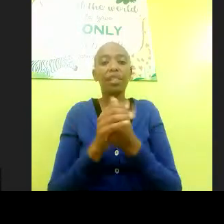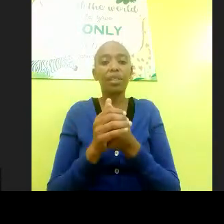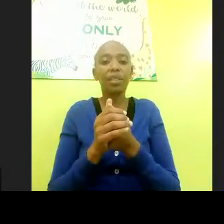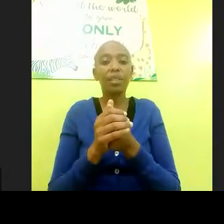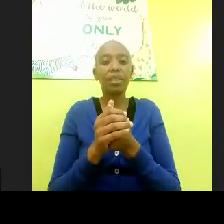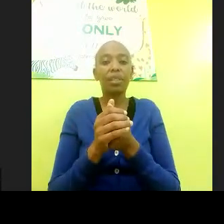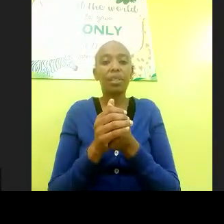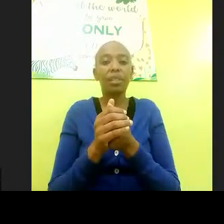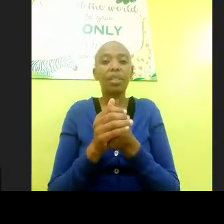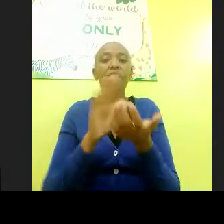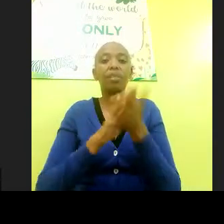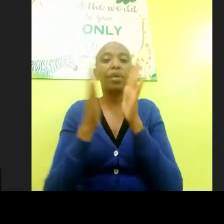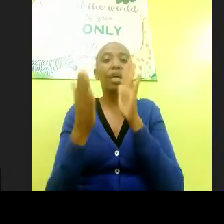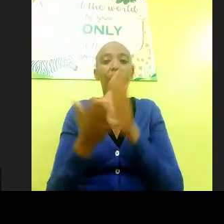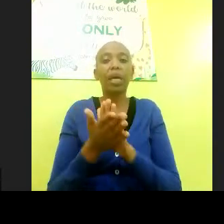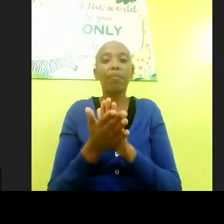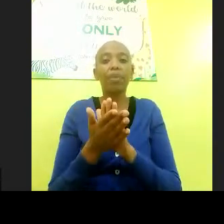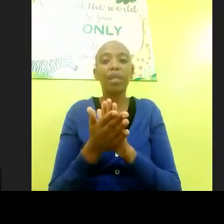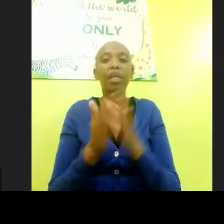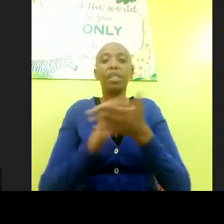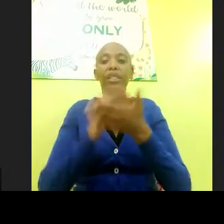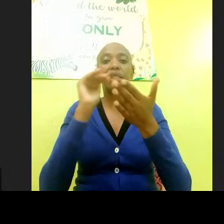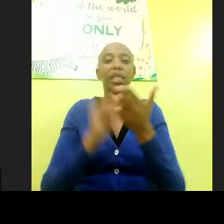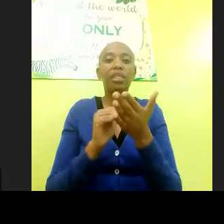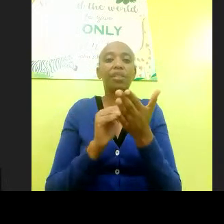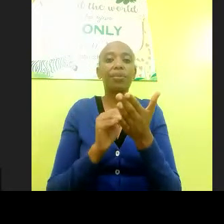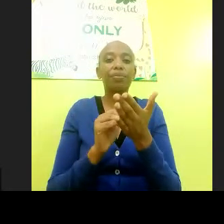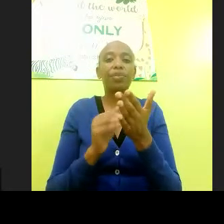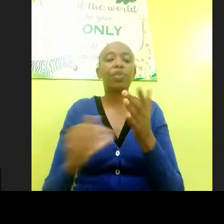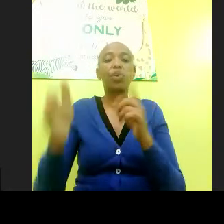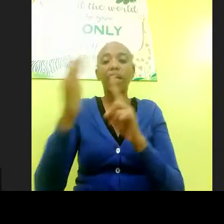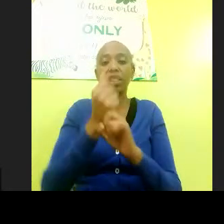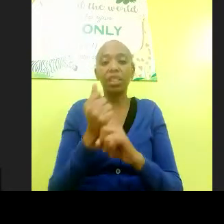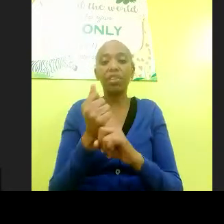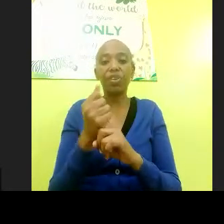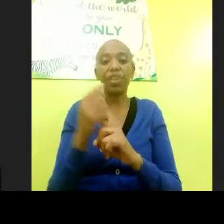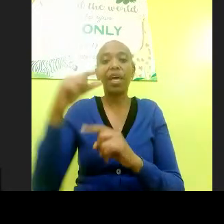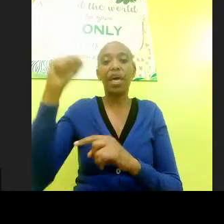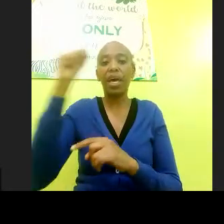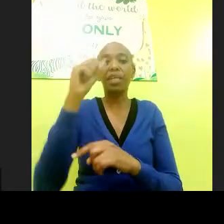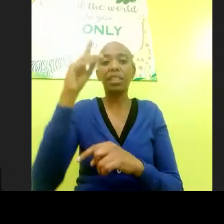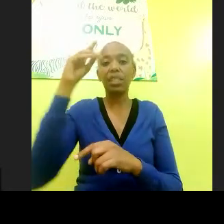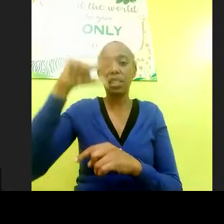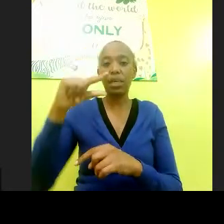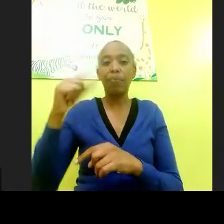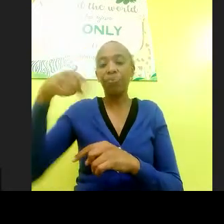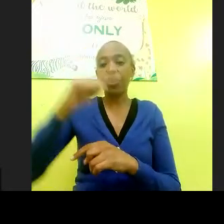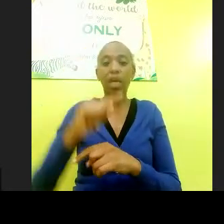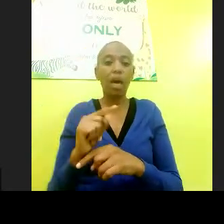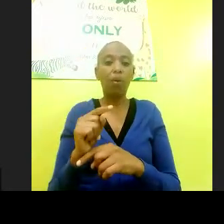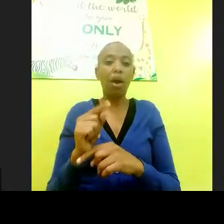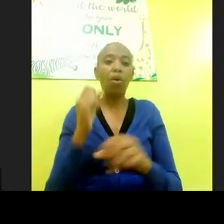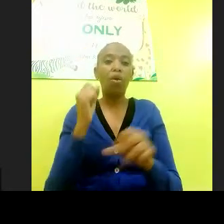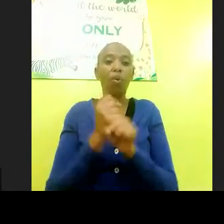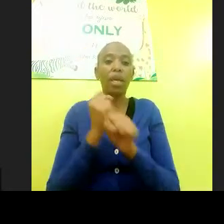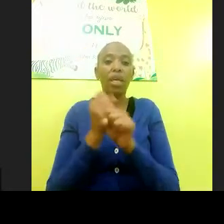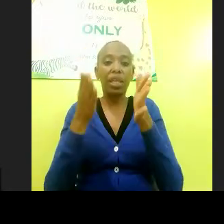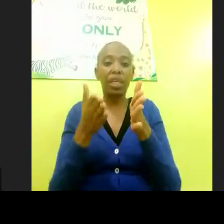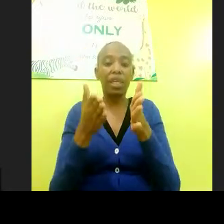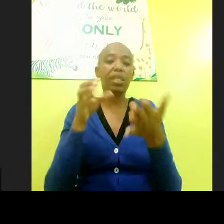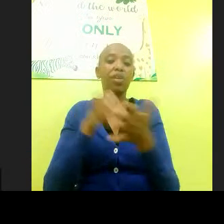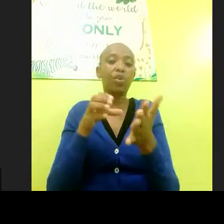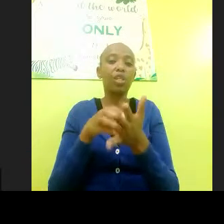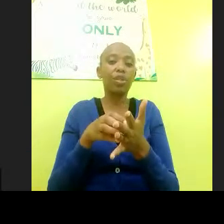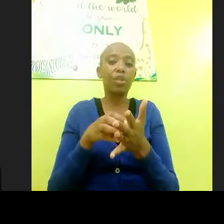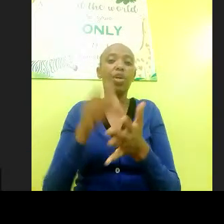is becoming central to achieve the SDGs. Our work, in this case,